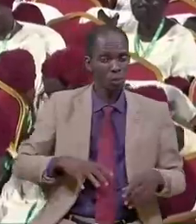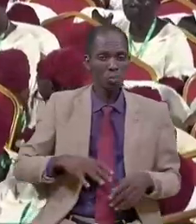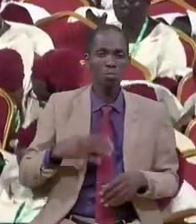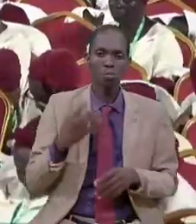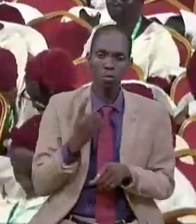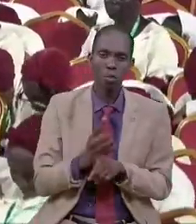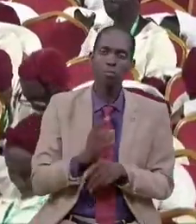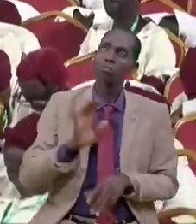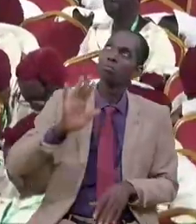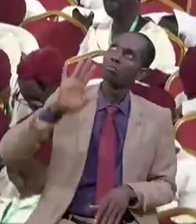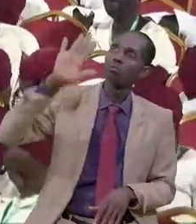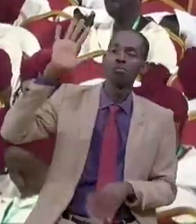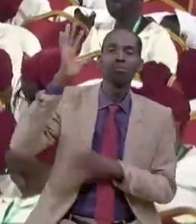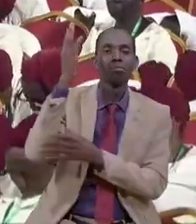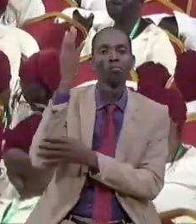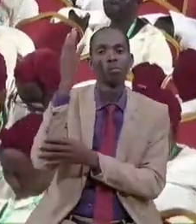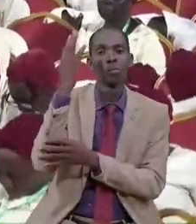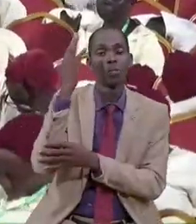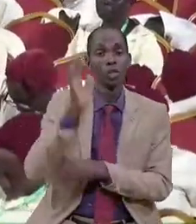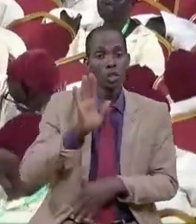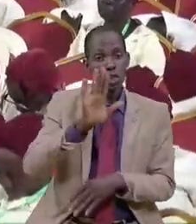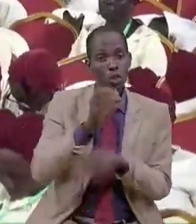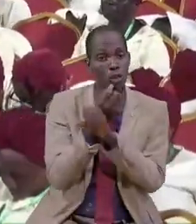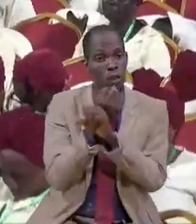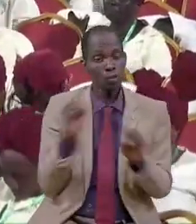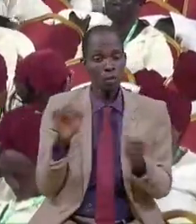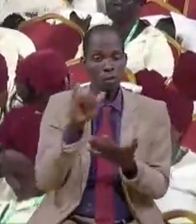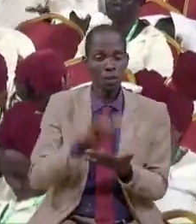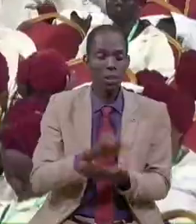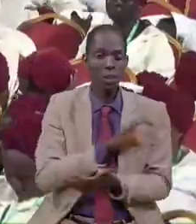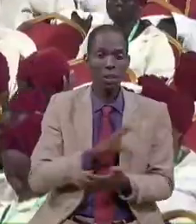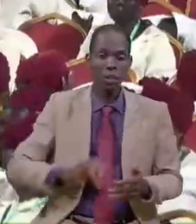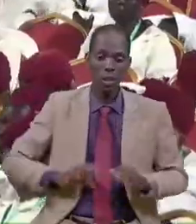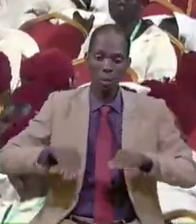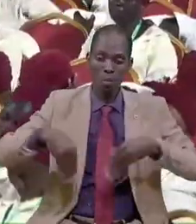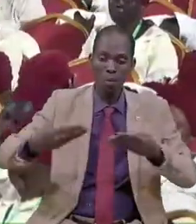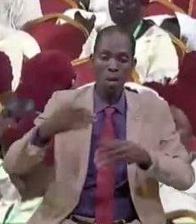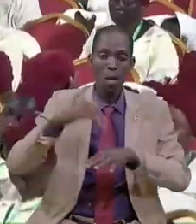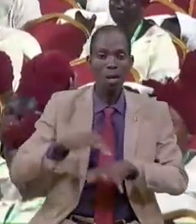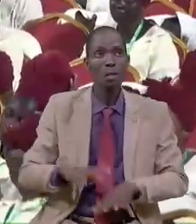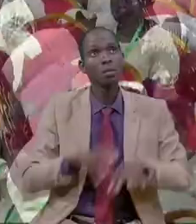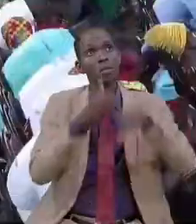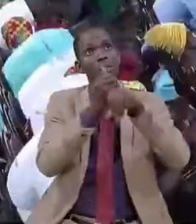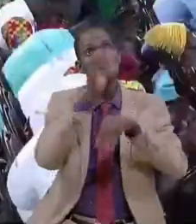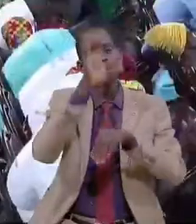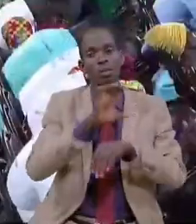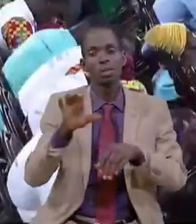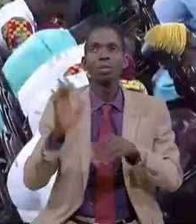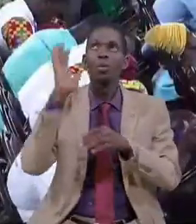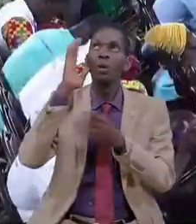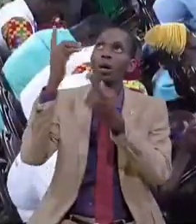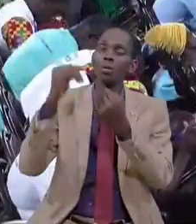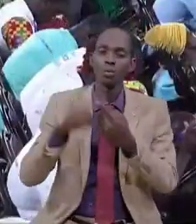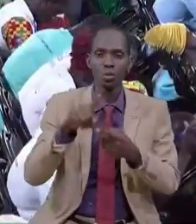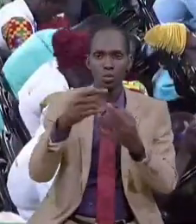Your salvation that Christ provided at Calvary has come to you tonight. Le salut que Christ a pourvu sur la croix